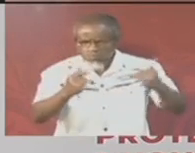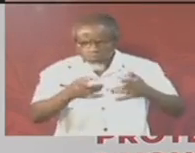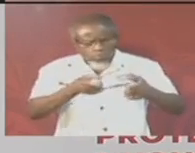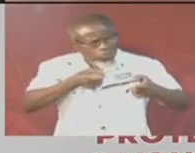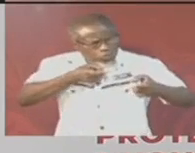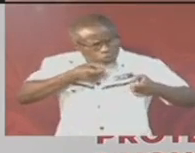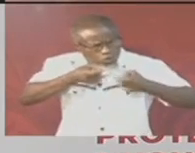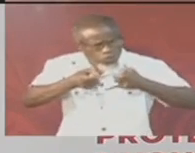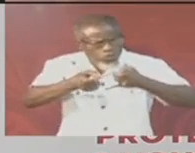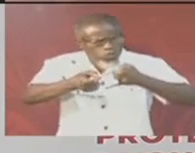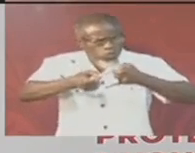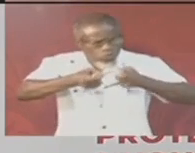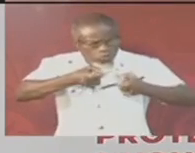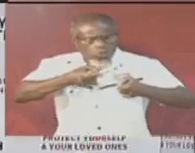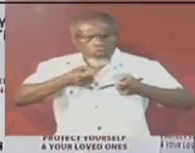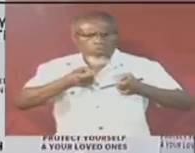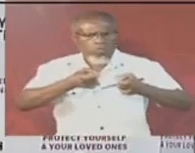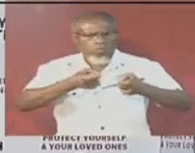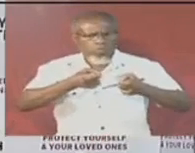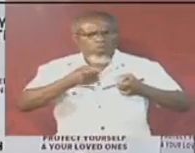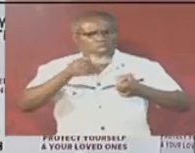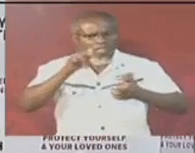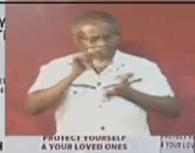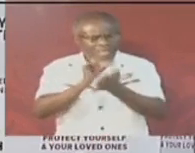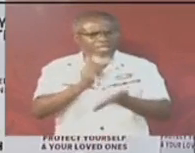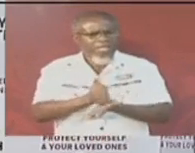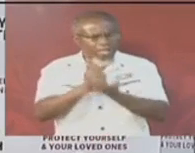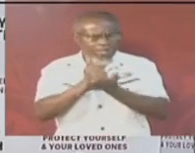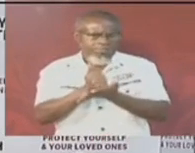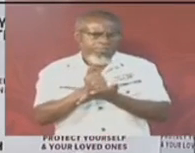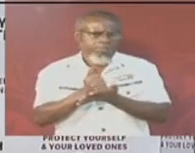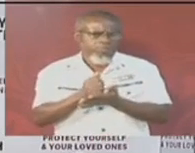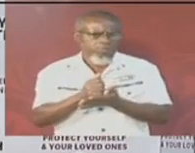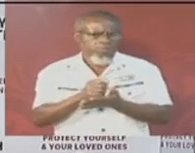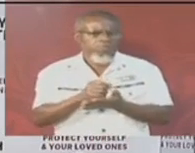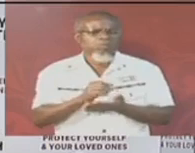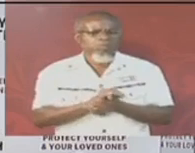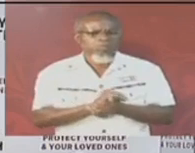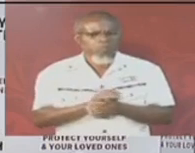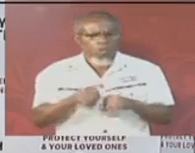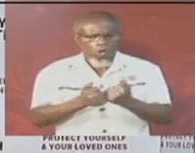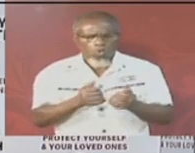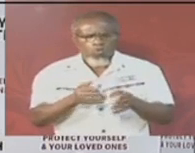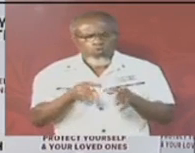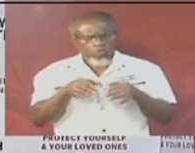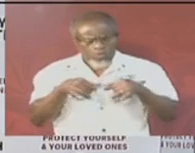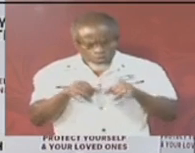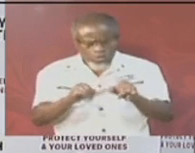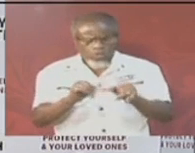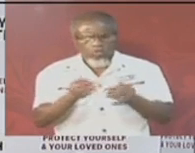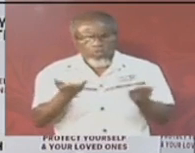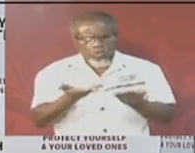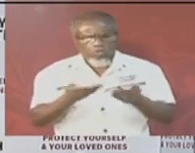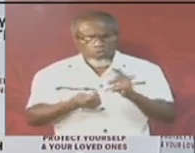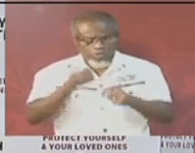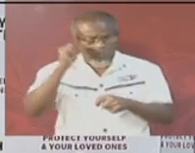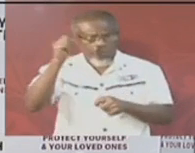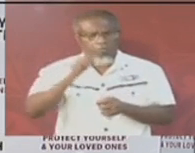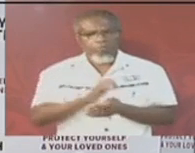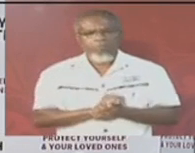Thank you very much, Prior. Dr. Hines, could you take the second question? Okay, I'm not sure if they can